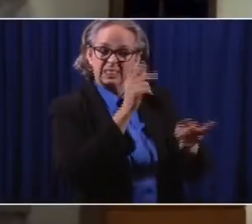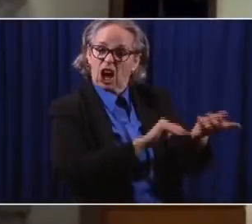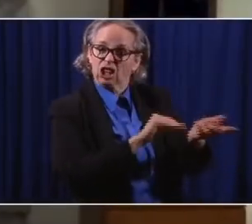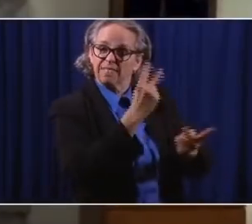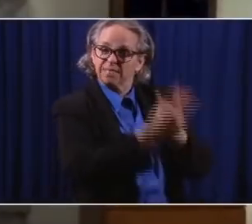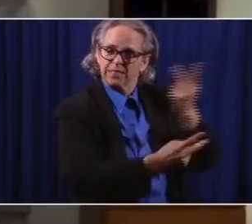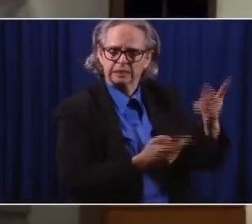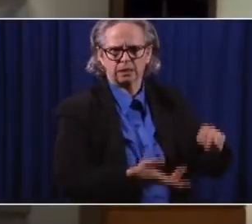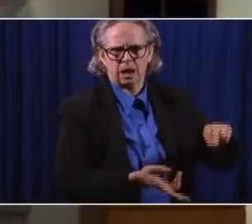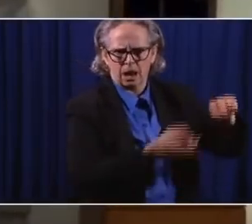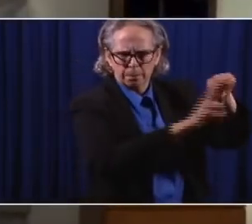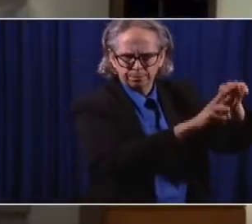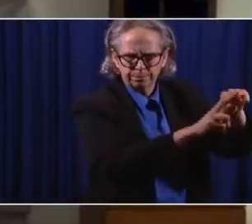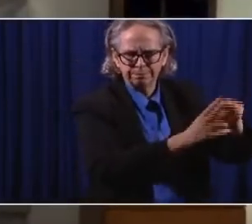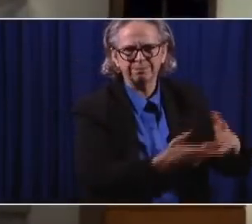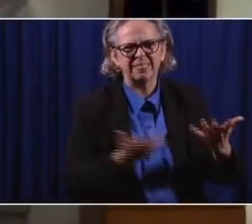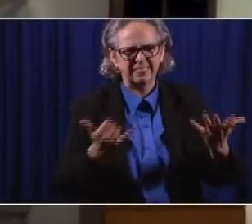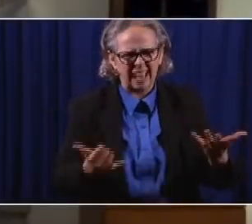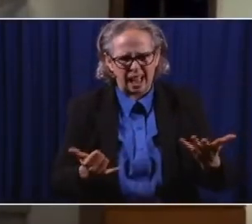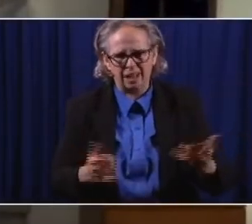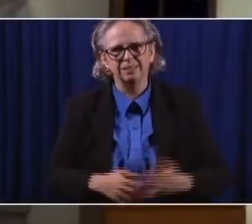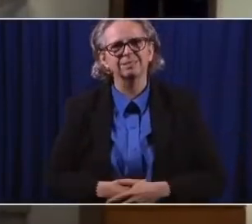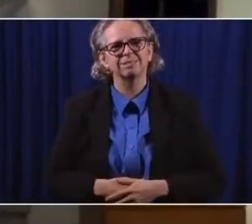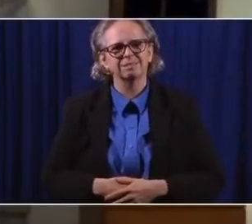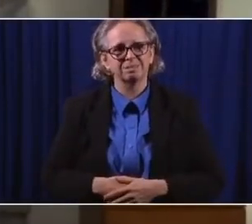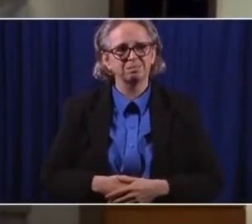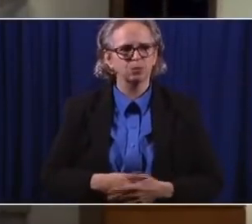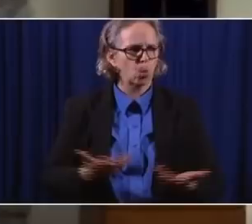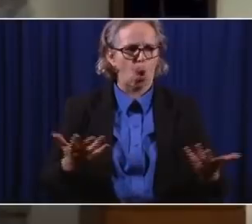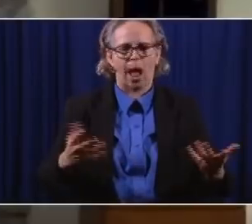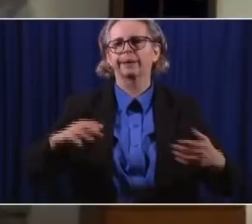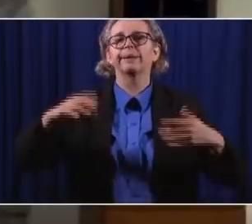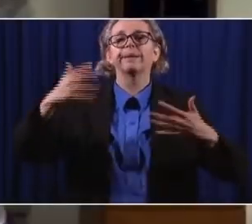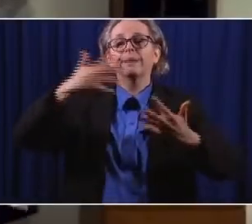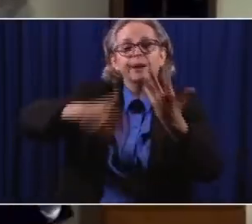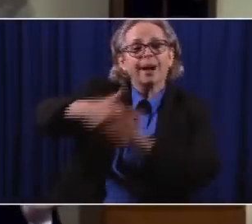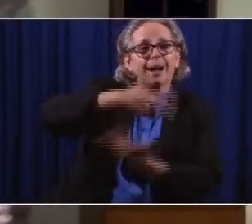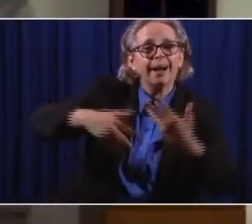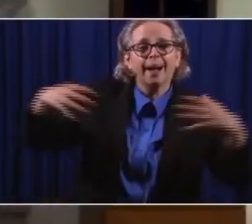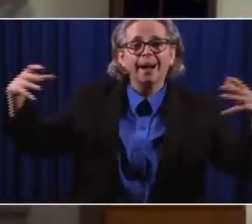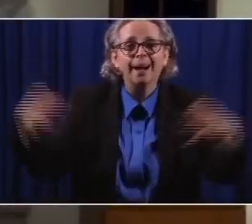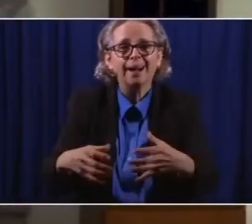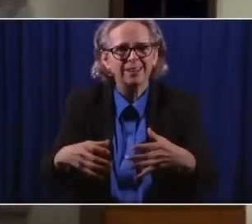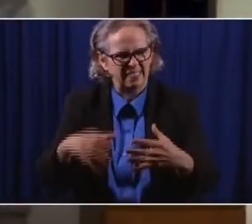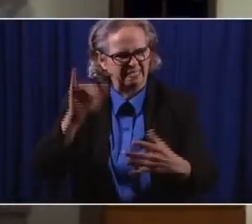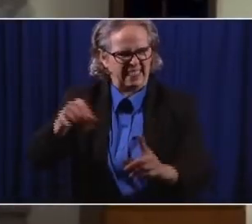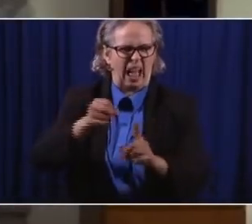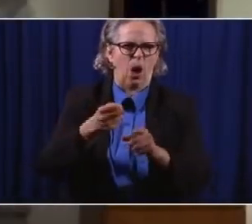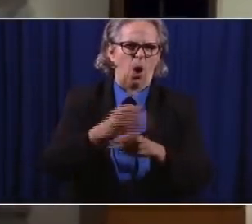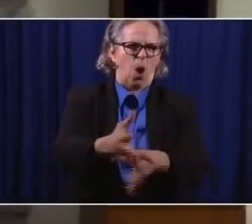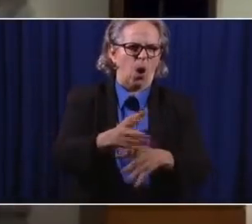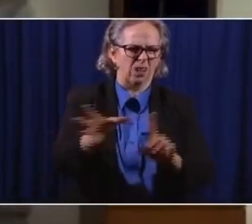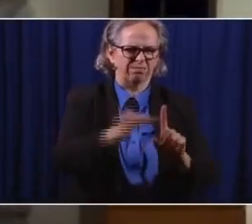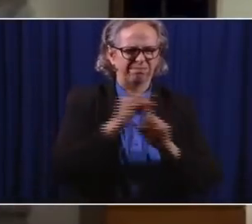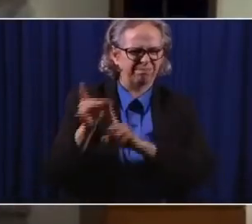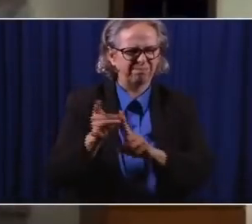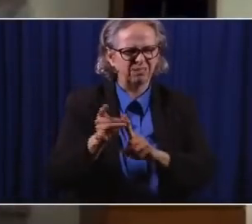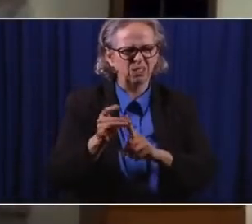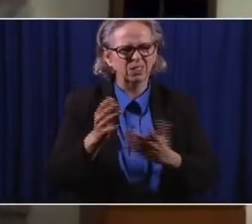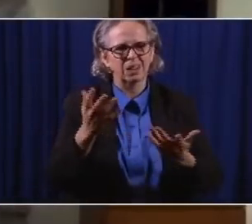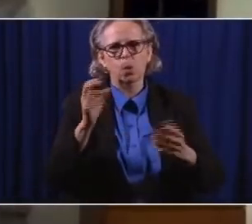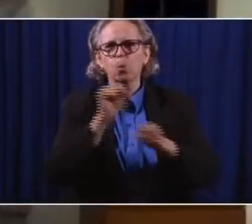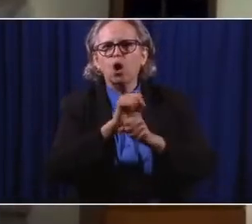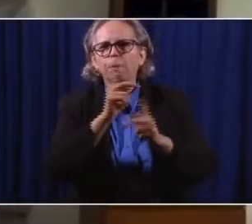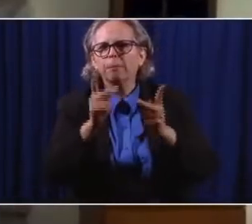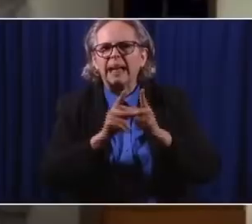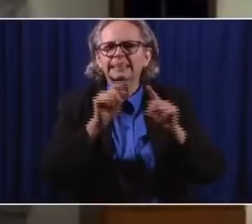to large social gatherings that then carried over into a workplace. They've encountered some resistance also with